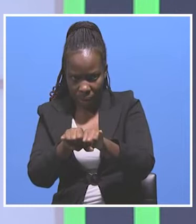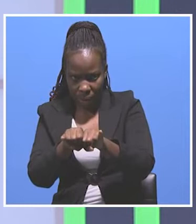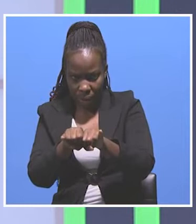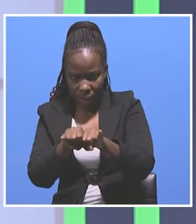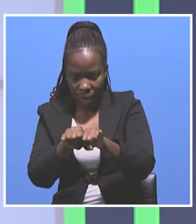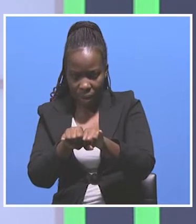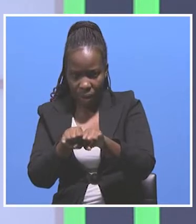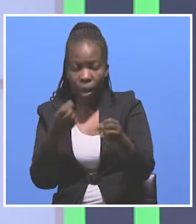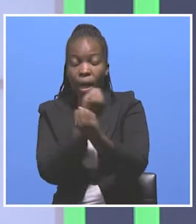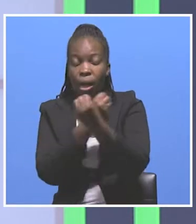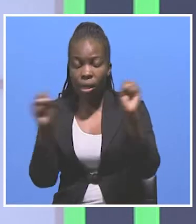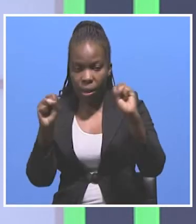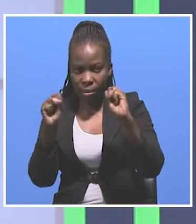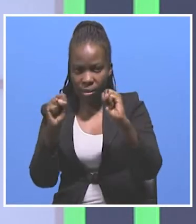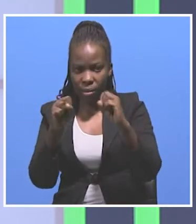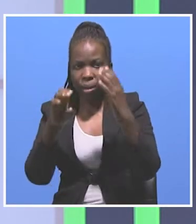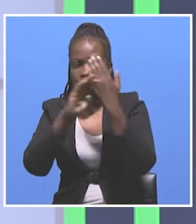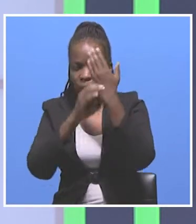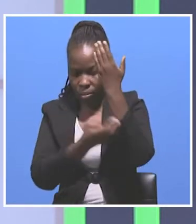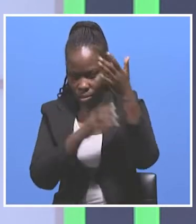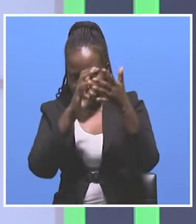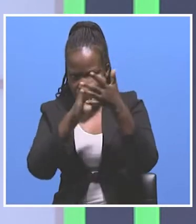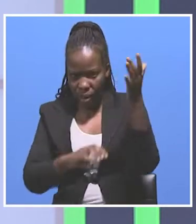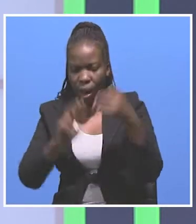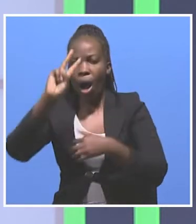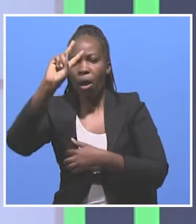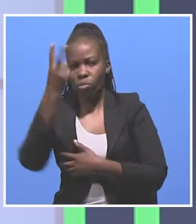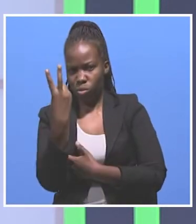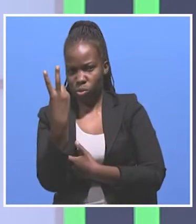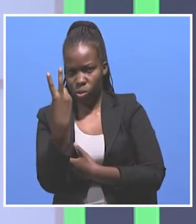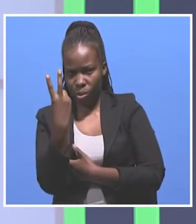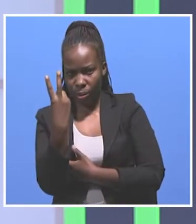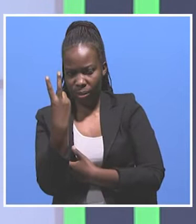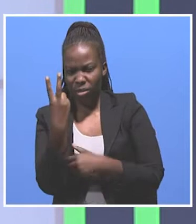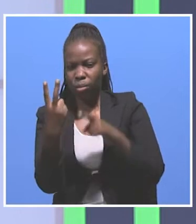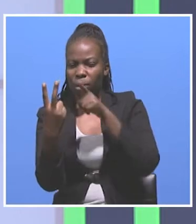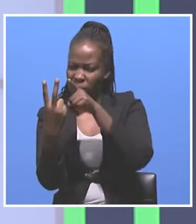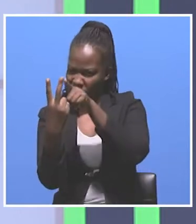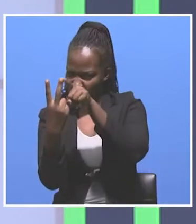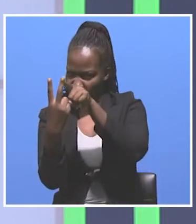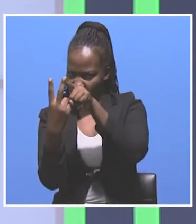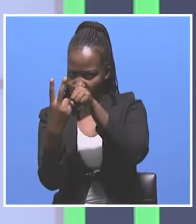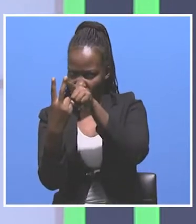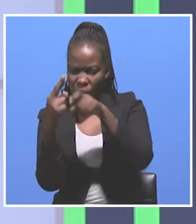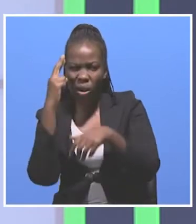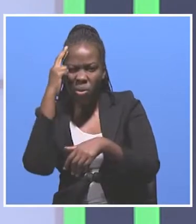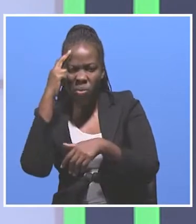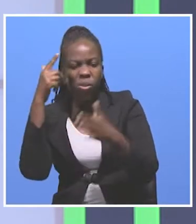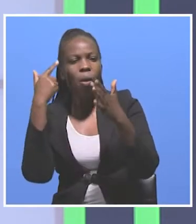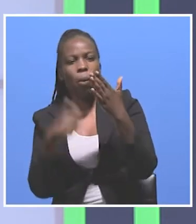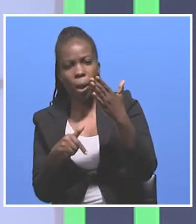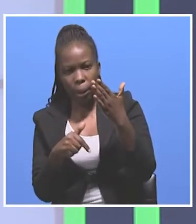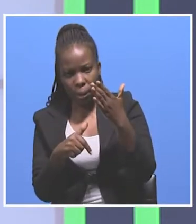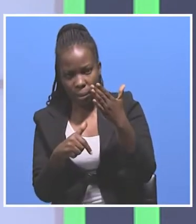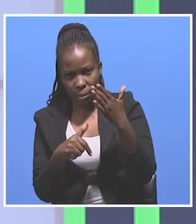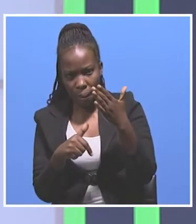in. Number two, on condition that the reason for termination of the pregnancy